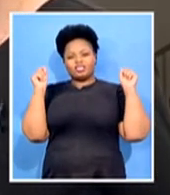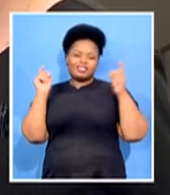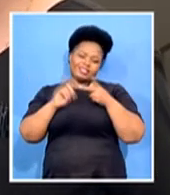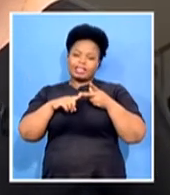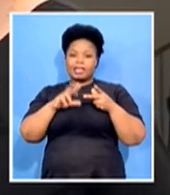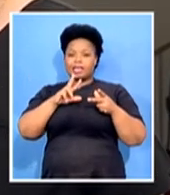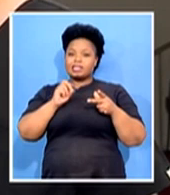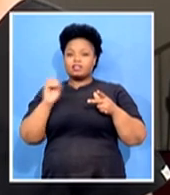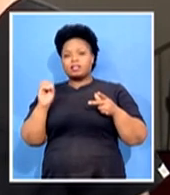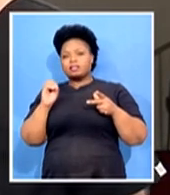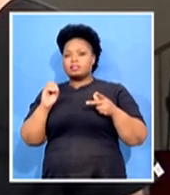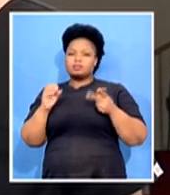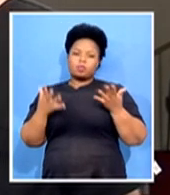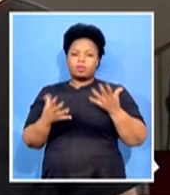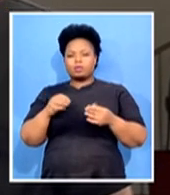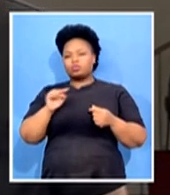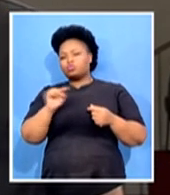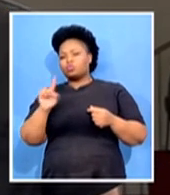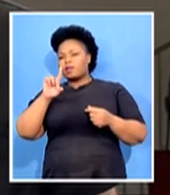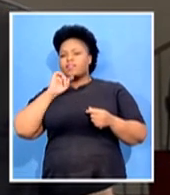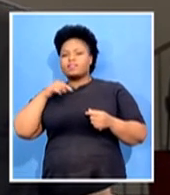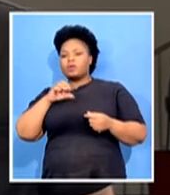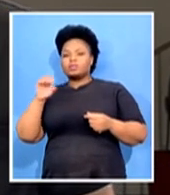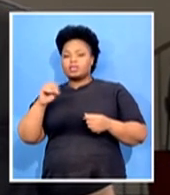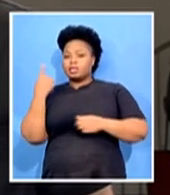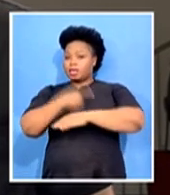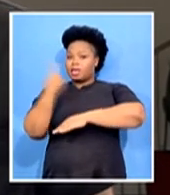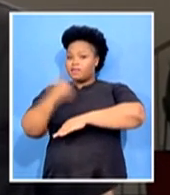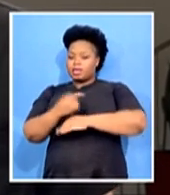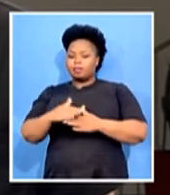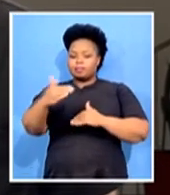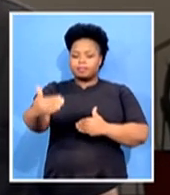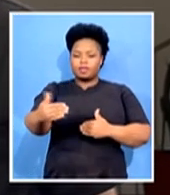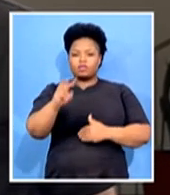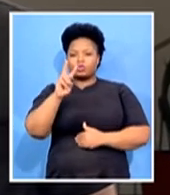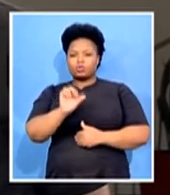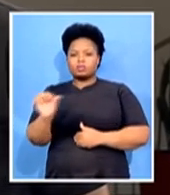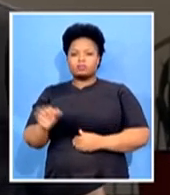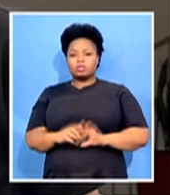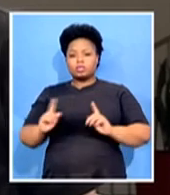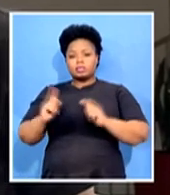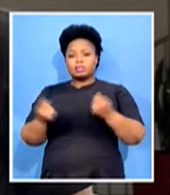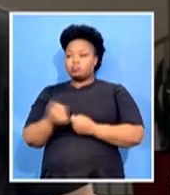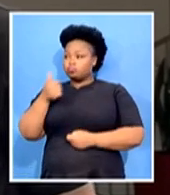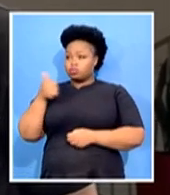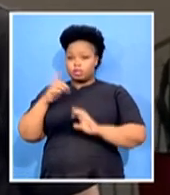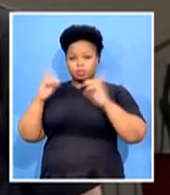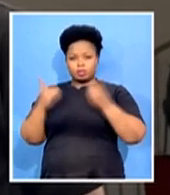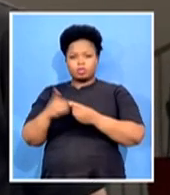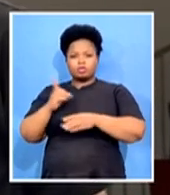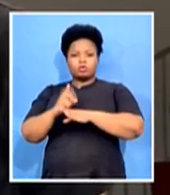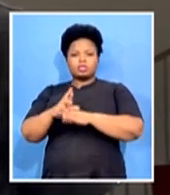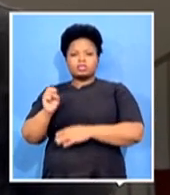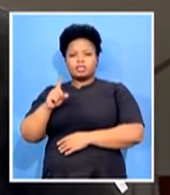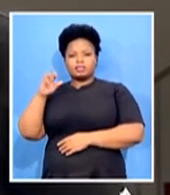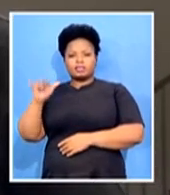So it's going to be a huge rollout. The team here, my head of department, Dr. Sarah Stacey, my colleague, Dr. Lyle Murray, they've, as